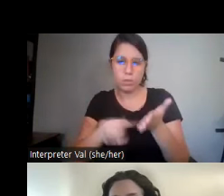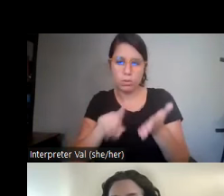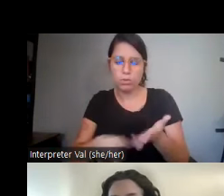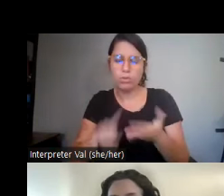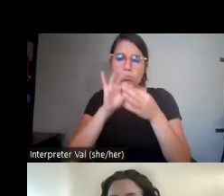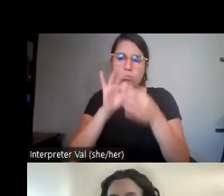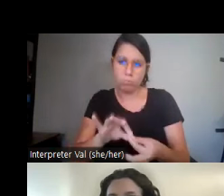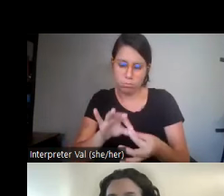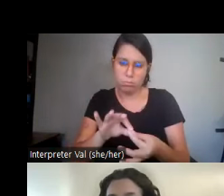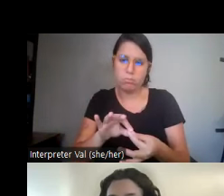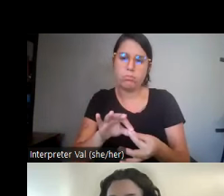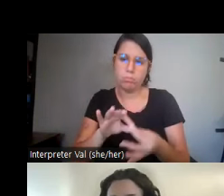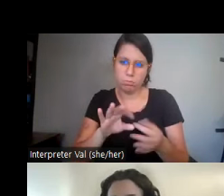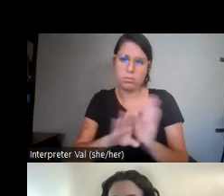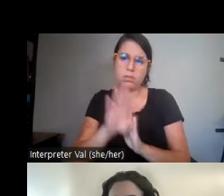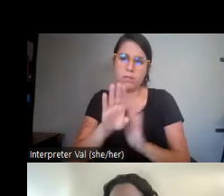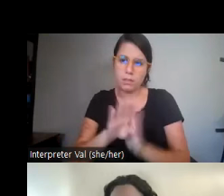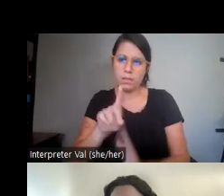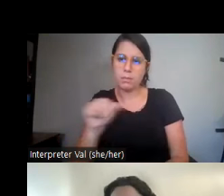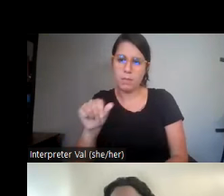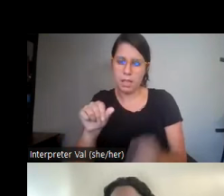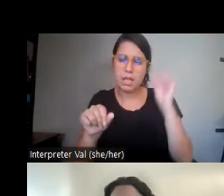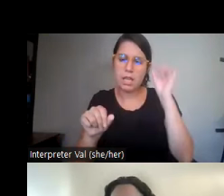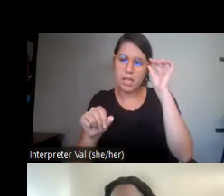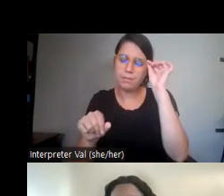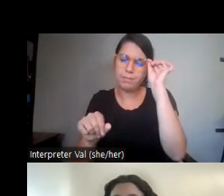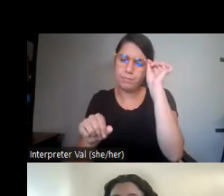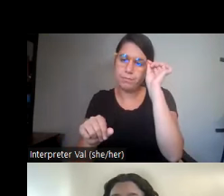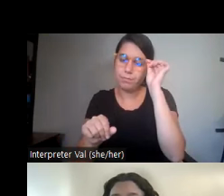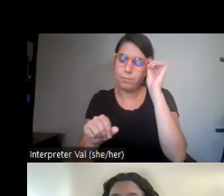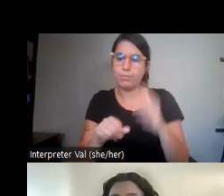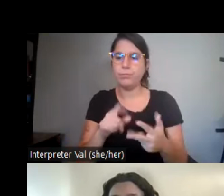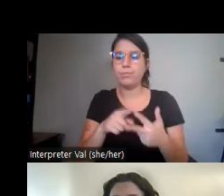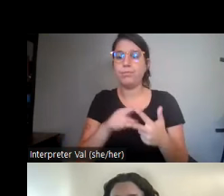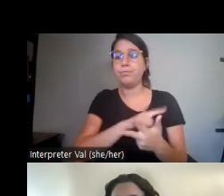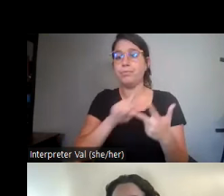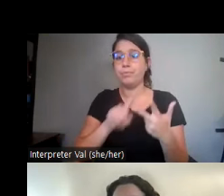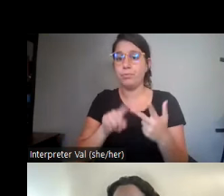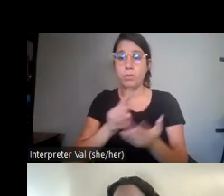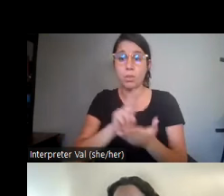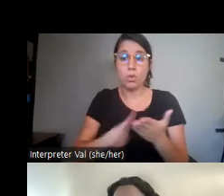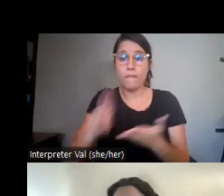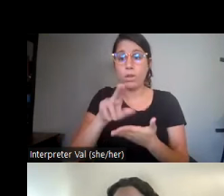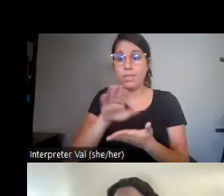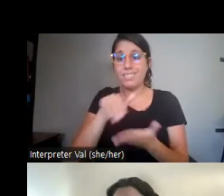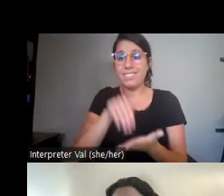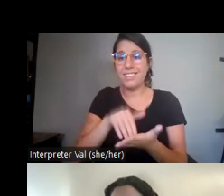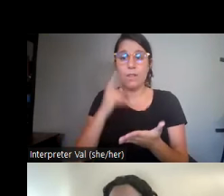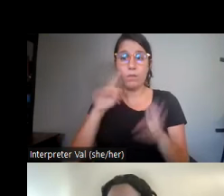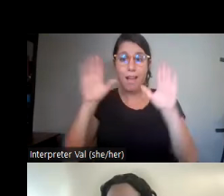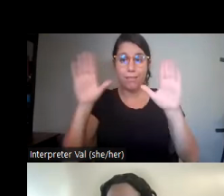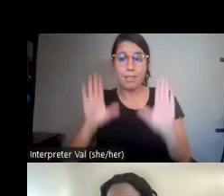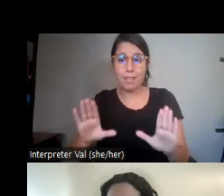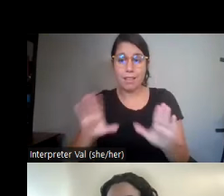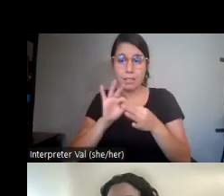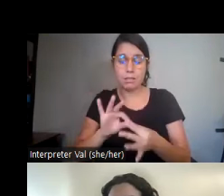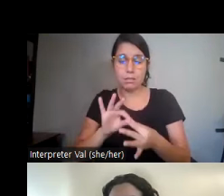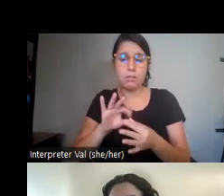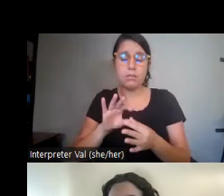related to developmental disabilities. There's also the University Center for Excellence in